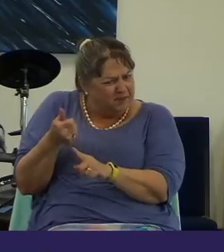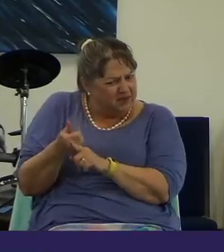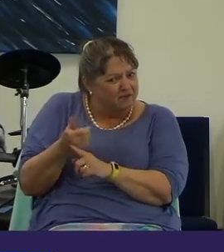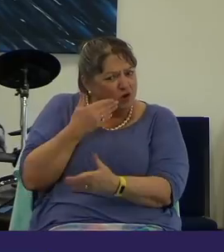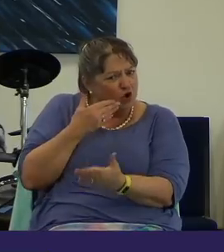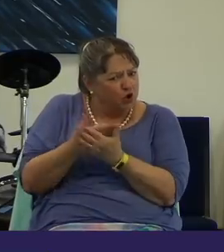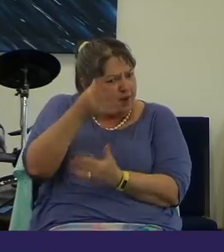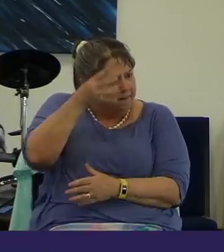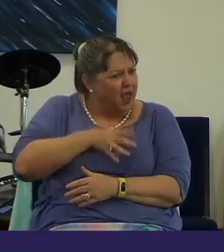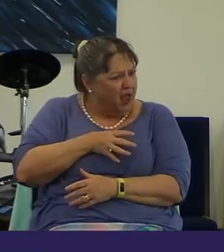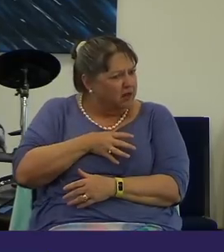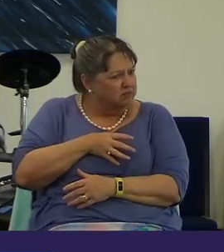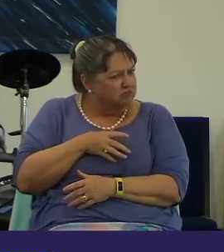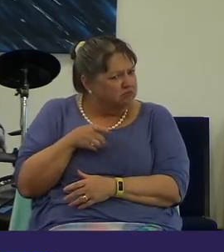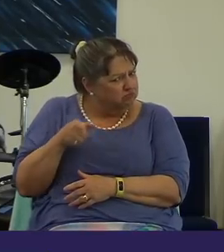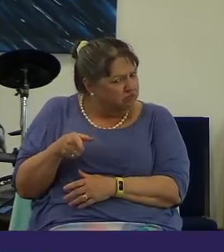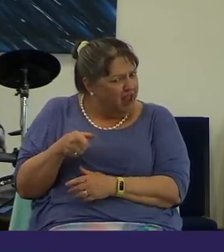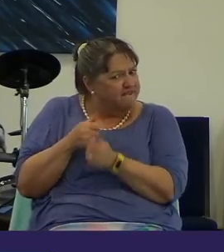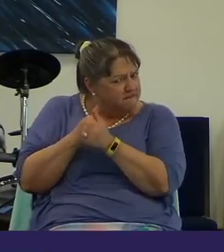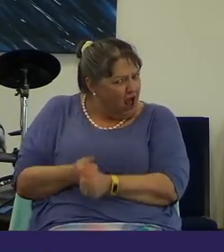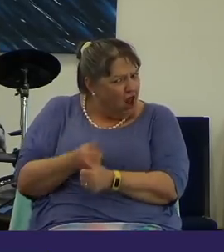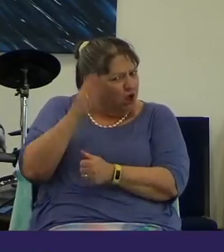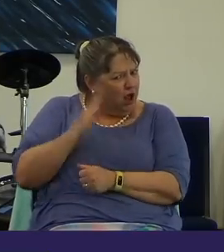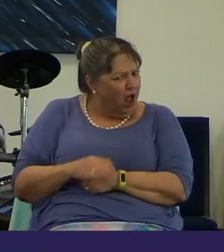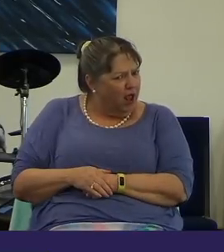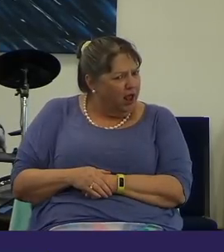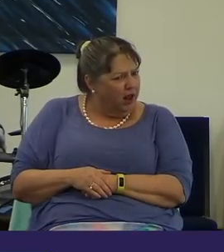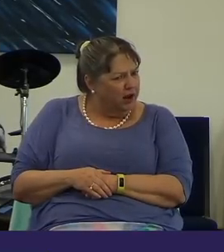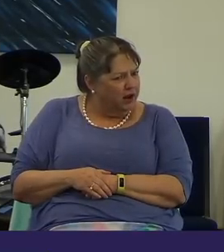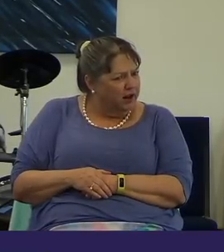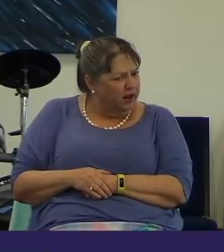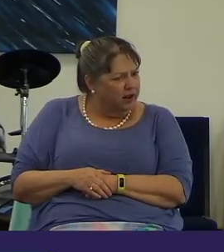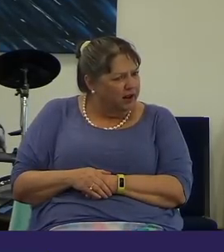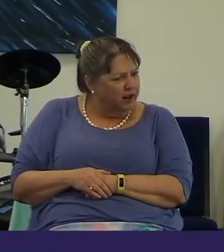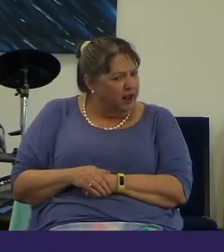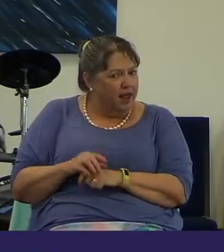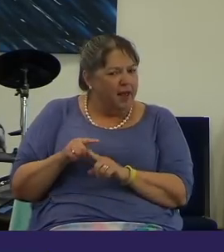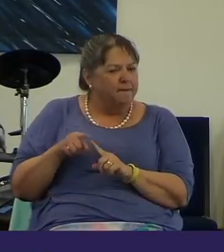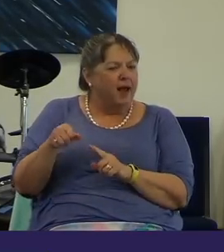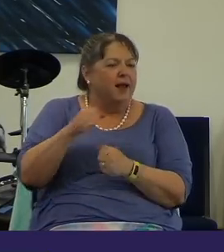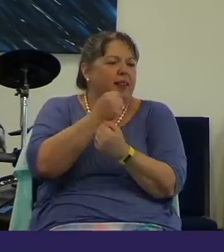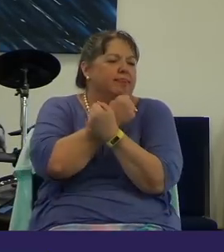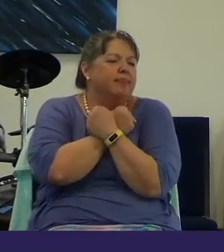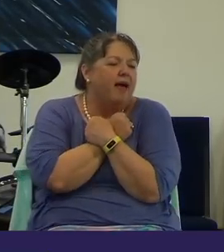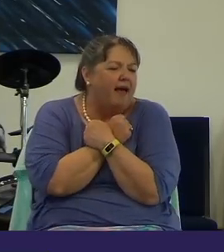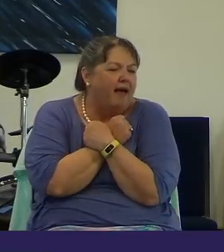with much and a man with heart. But he loved his garden.